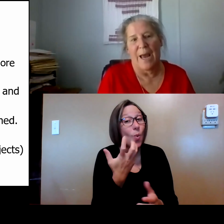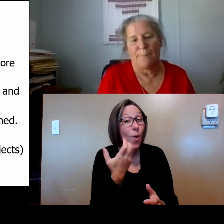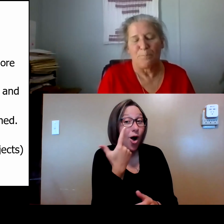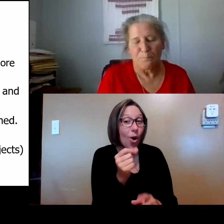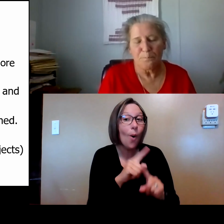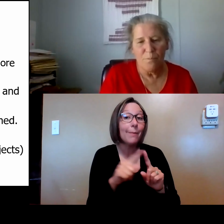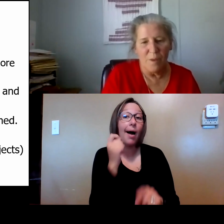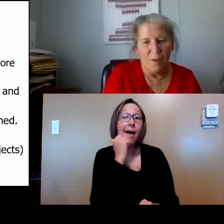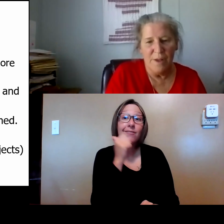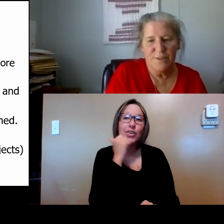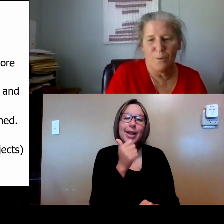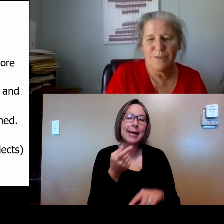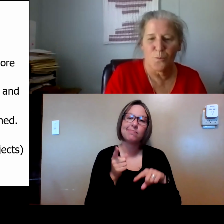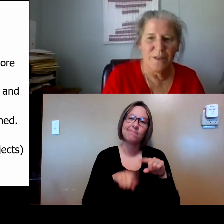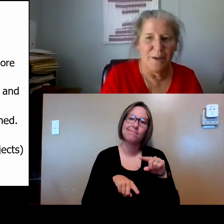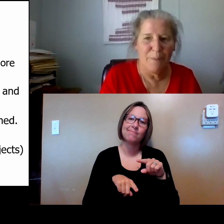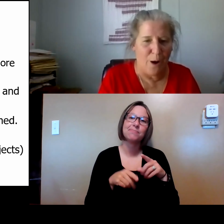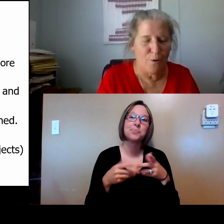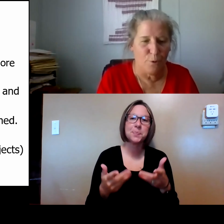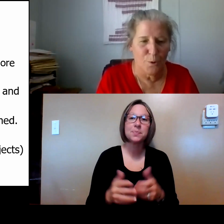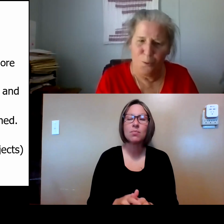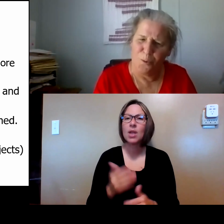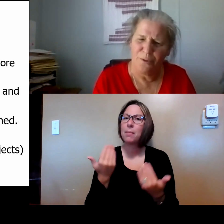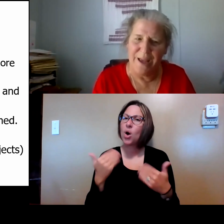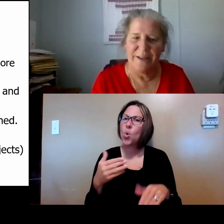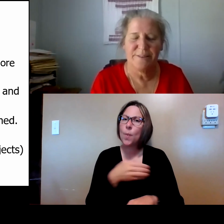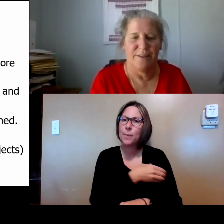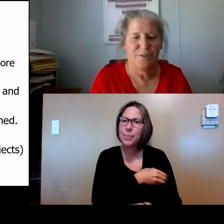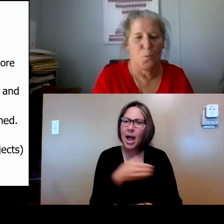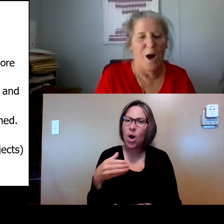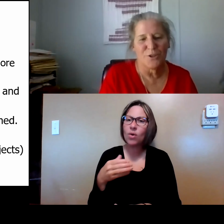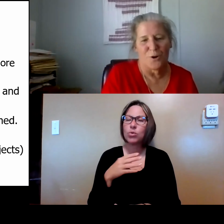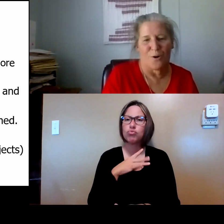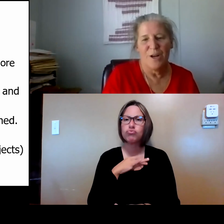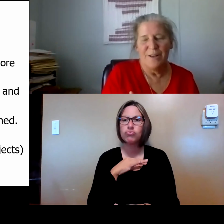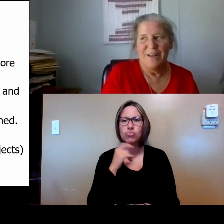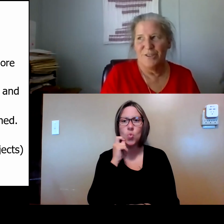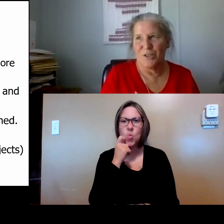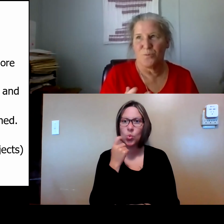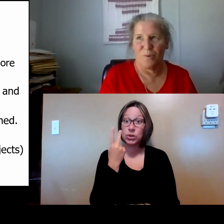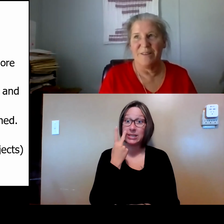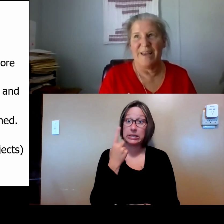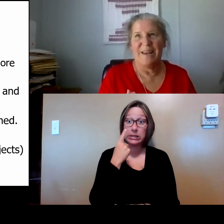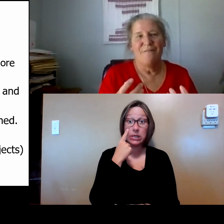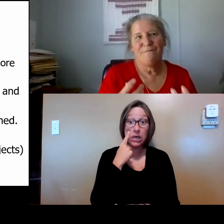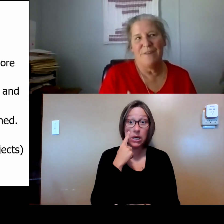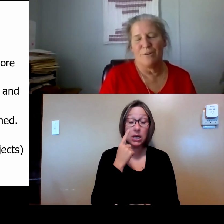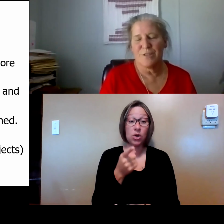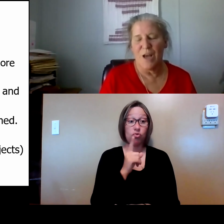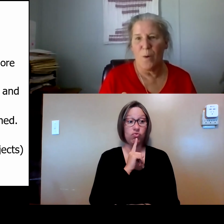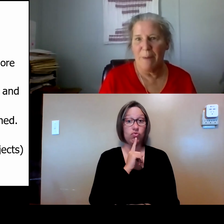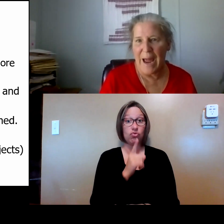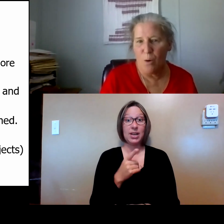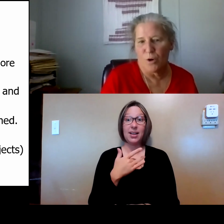that every day. So it was a really powerful, cool thing to watch her just really